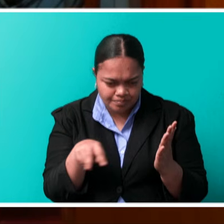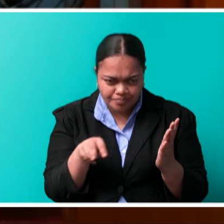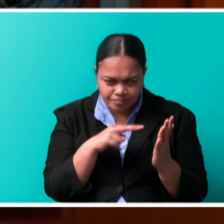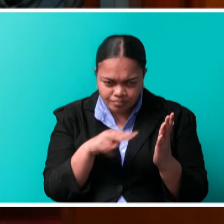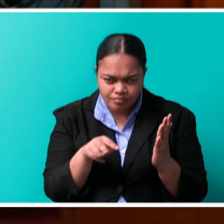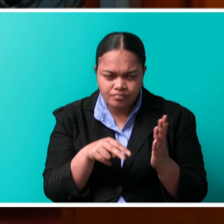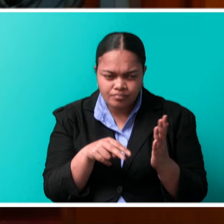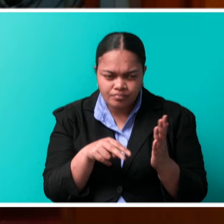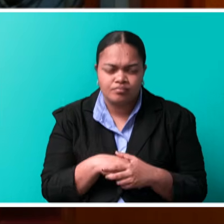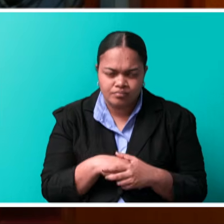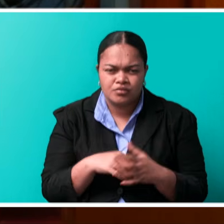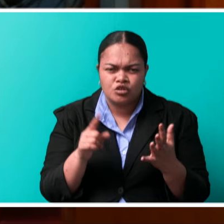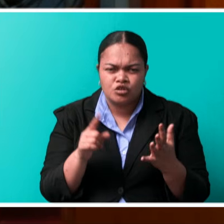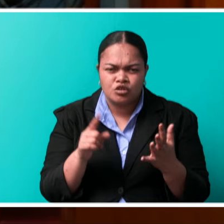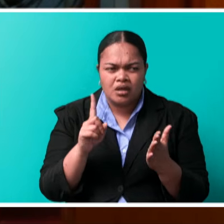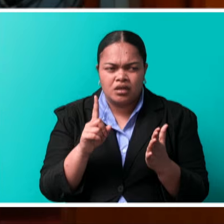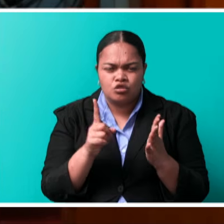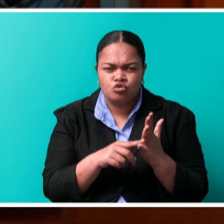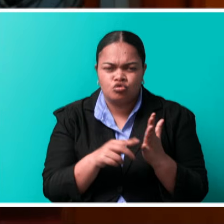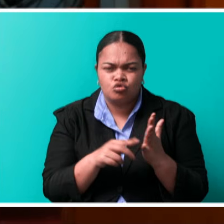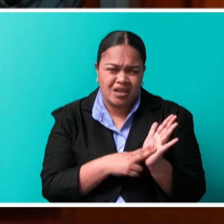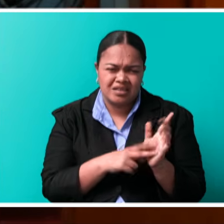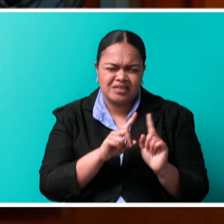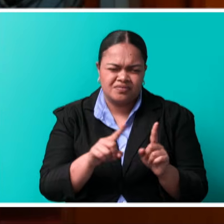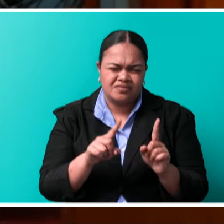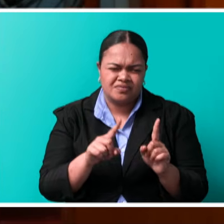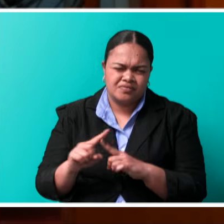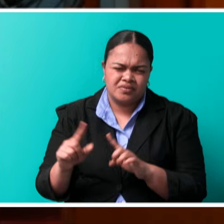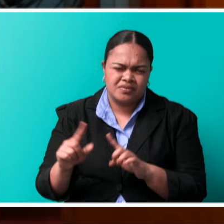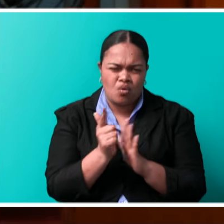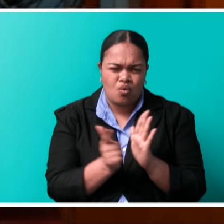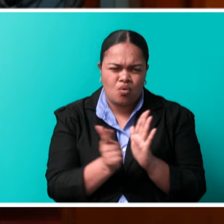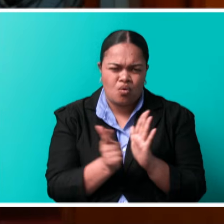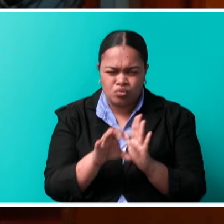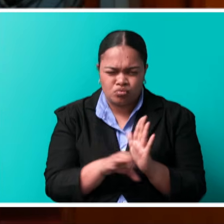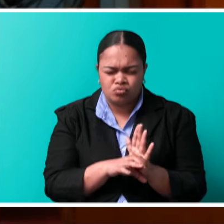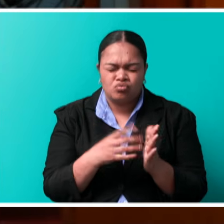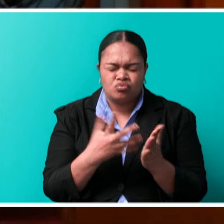UNDRIP, United Nations Declaration on the Rights of Indigenous Peoples, as well as ILO